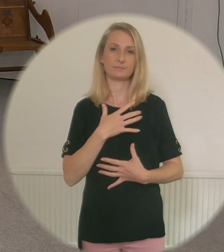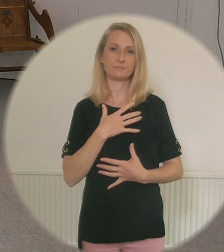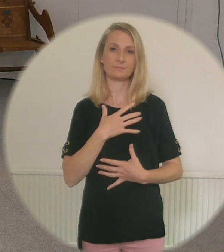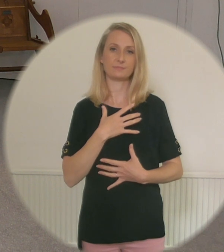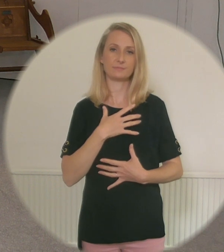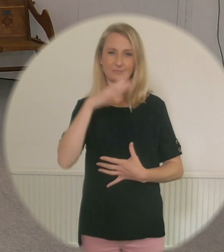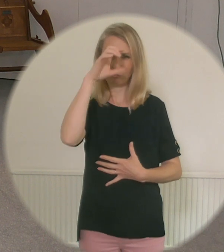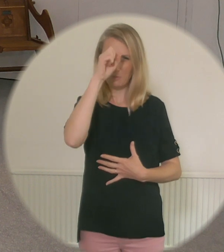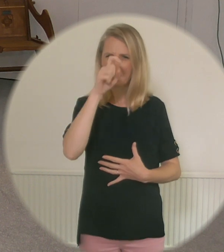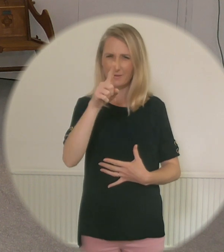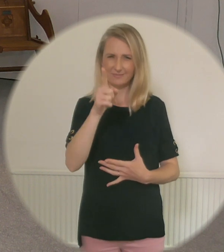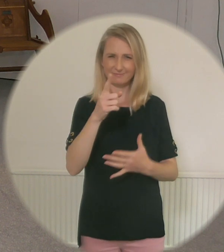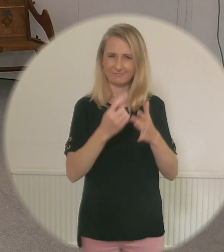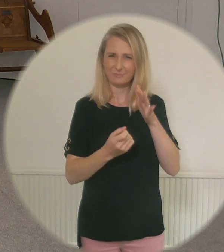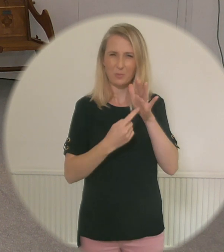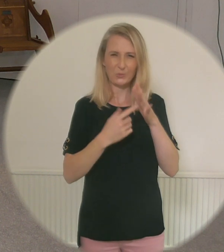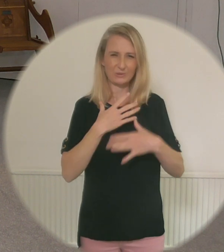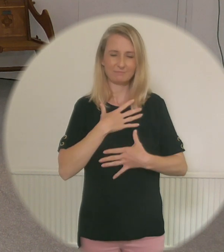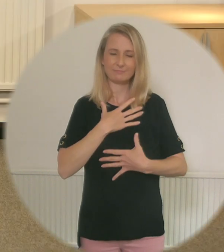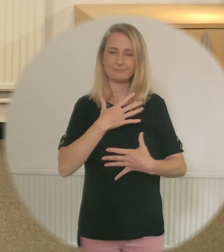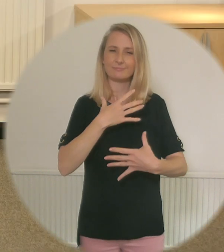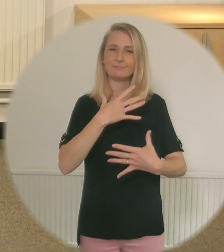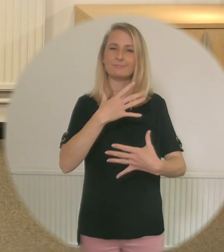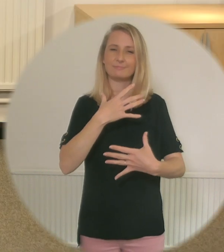Don't forget to breathe.